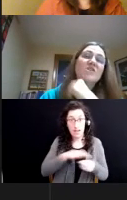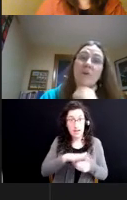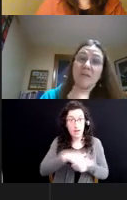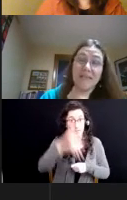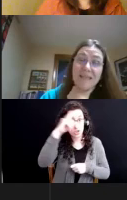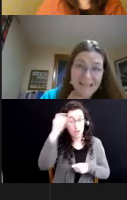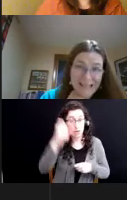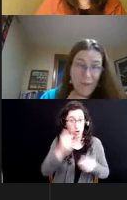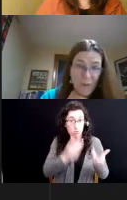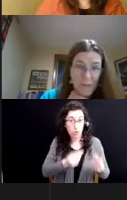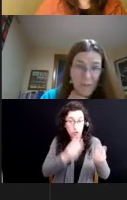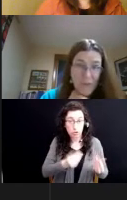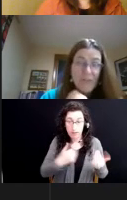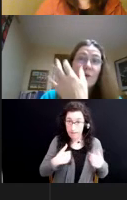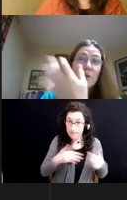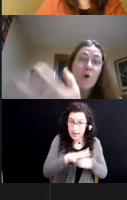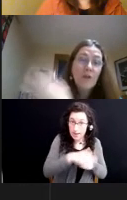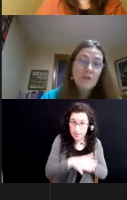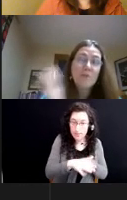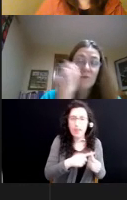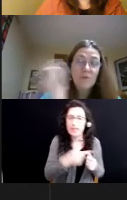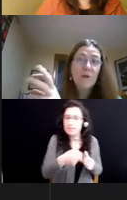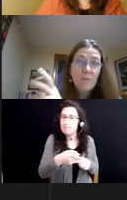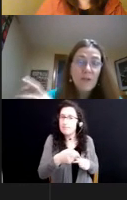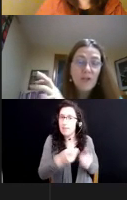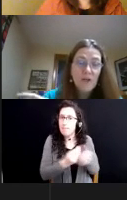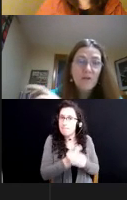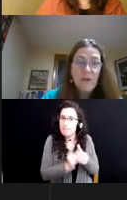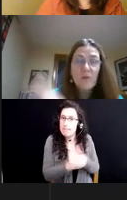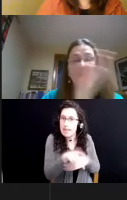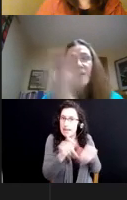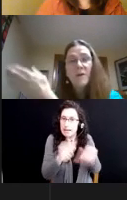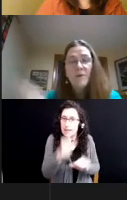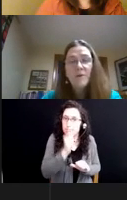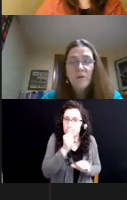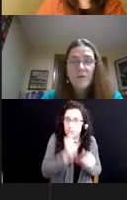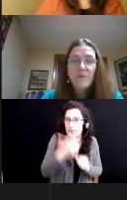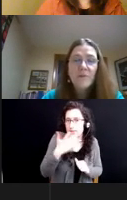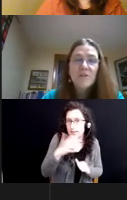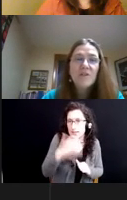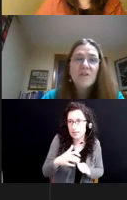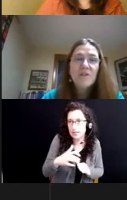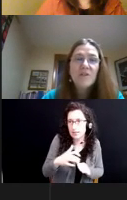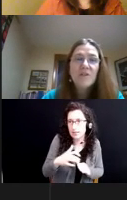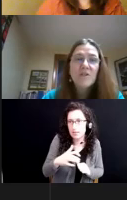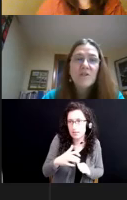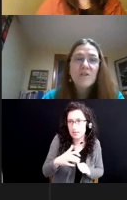plants can tolerate the heat that we're experiencing. And we know that our summers are much hotter than they were compared to our long-term